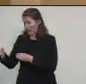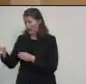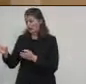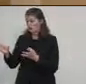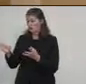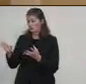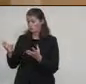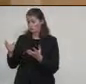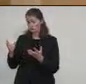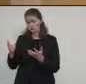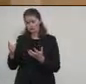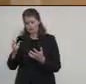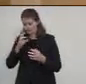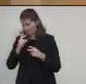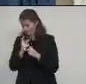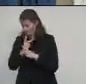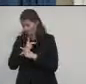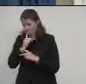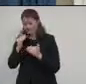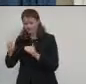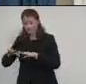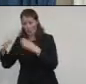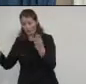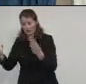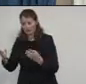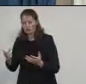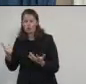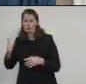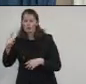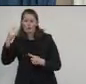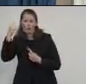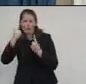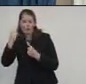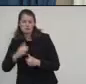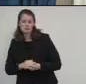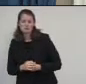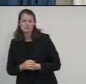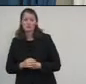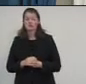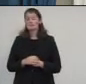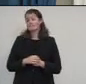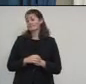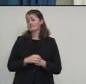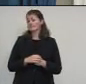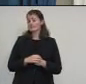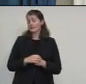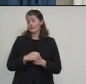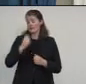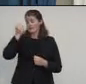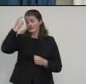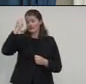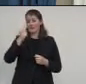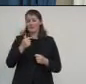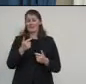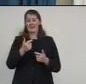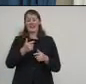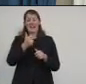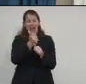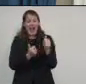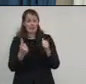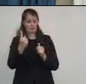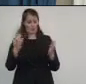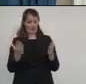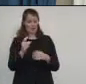two biggest counties. And I'll rely on those county commissioners to give us the feedback in terms of what they're facing in terms of the